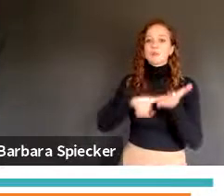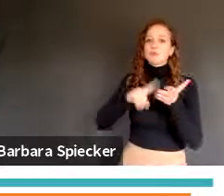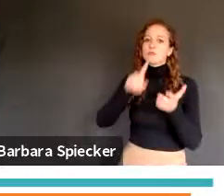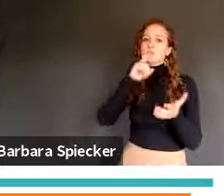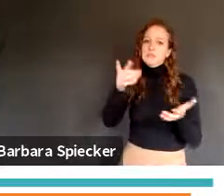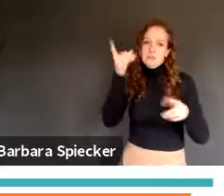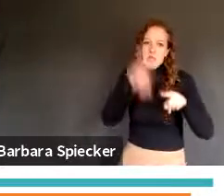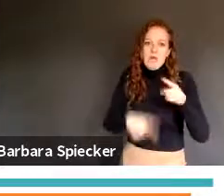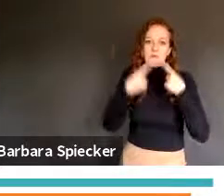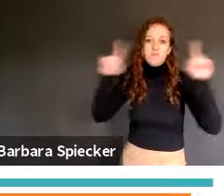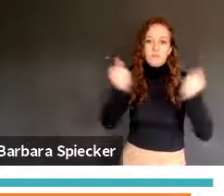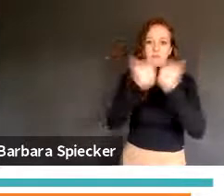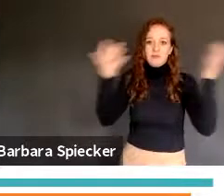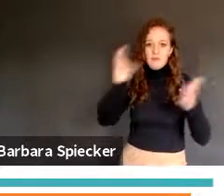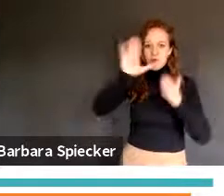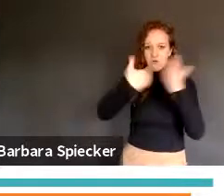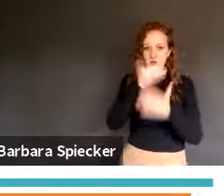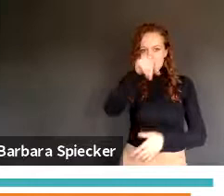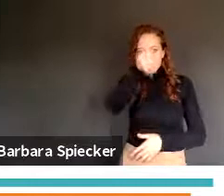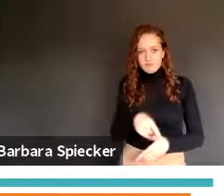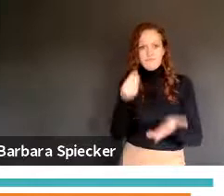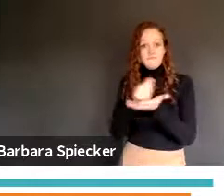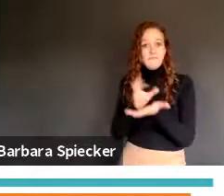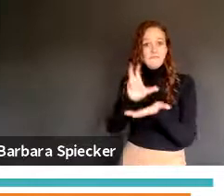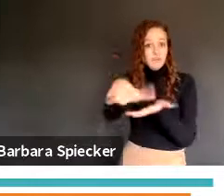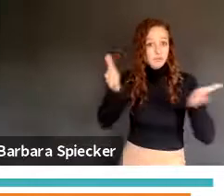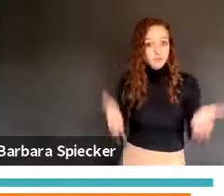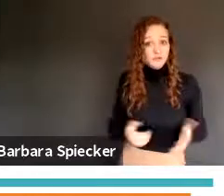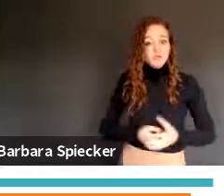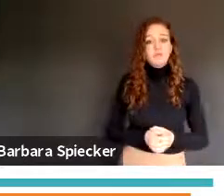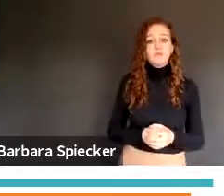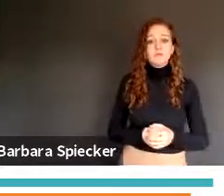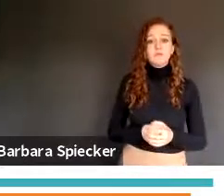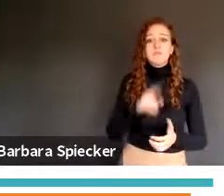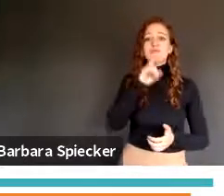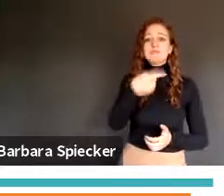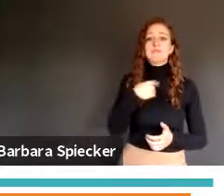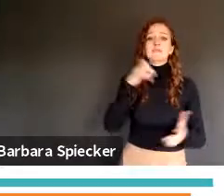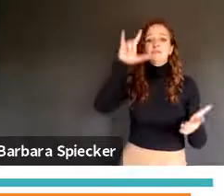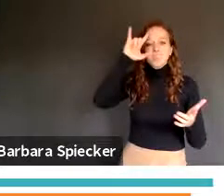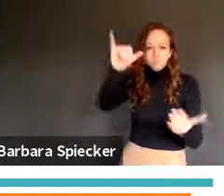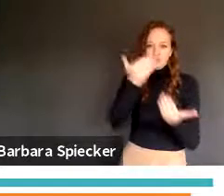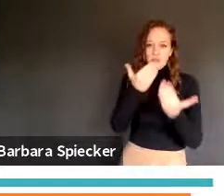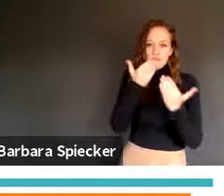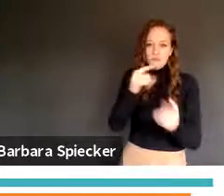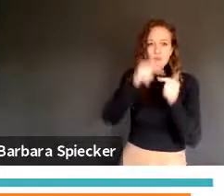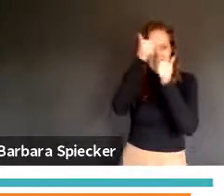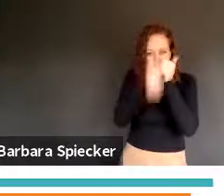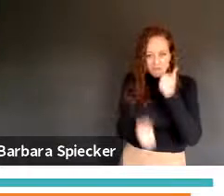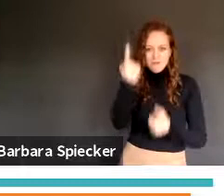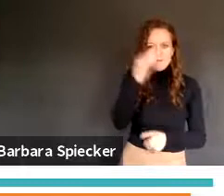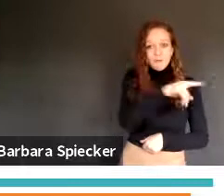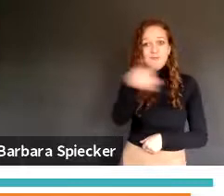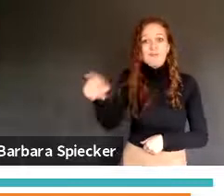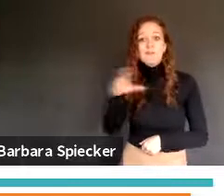program. And finally, my research would not have been possible without the funders listed here. I'm eternally